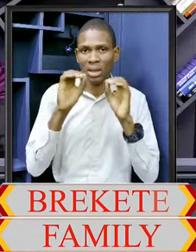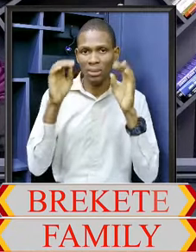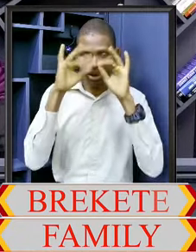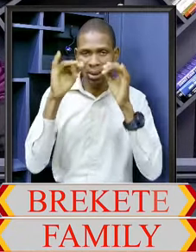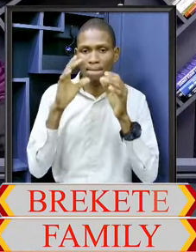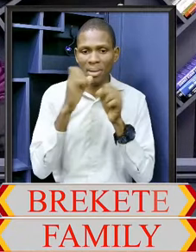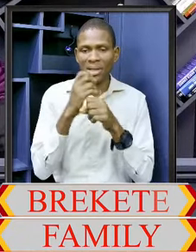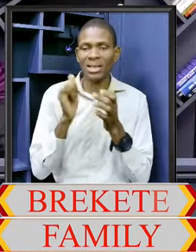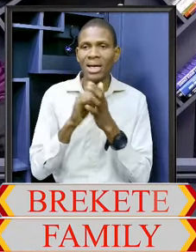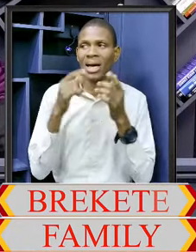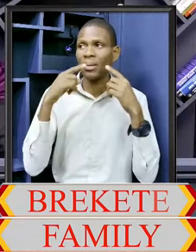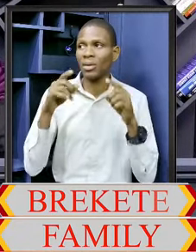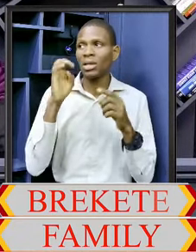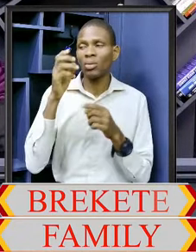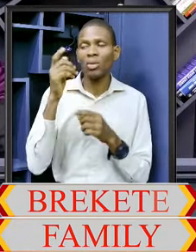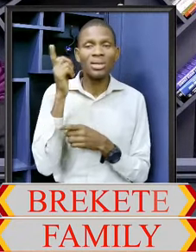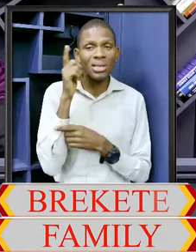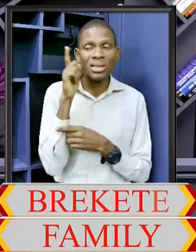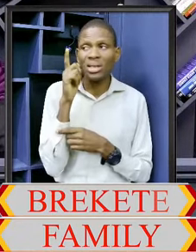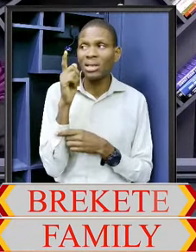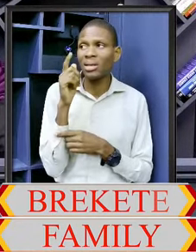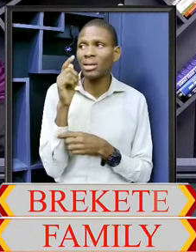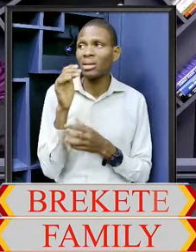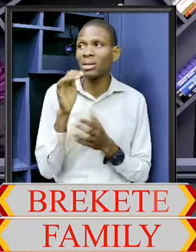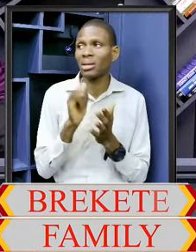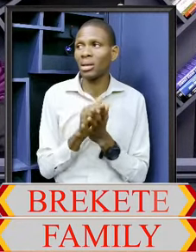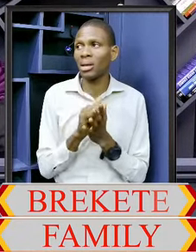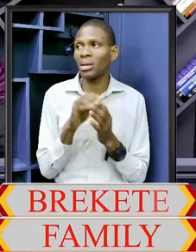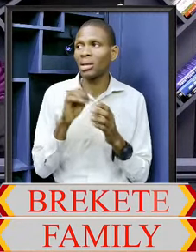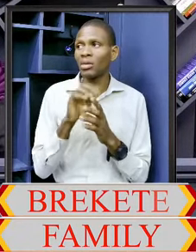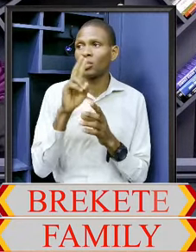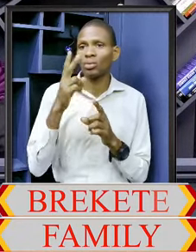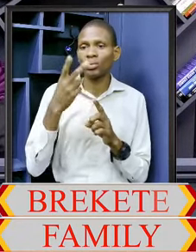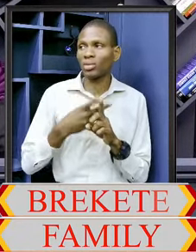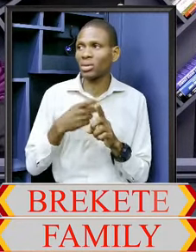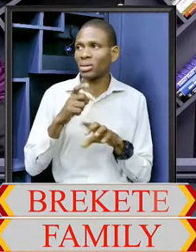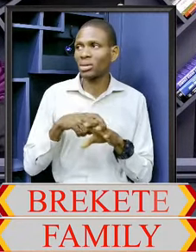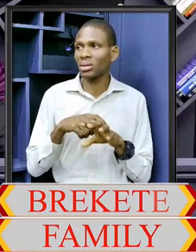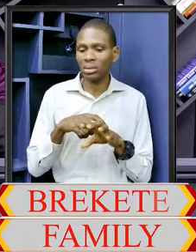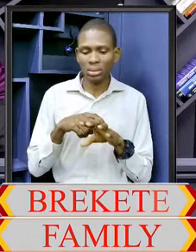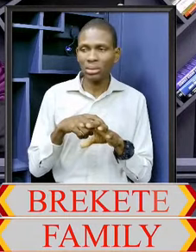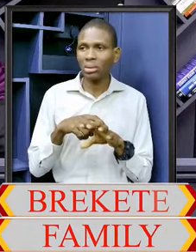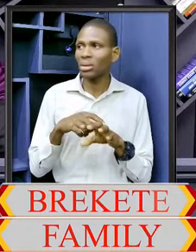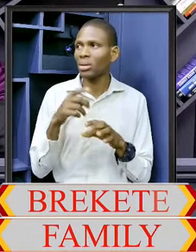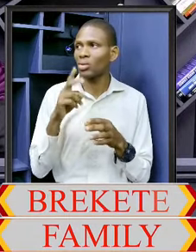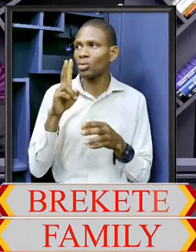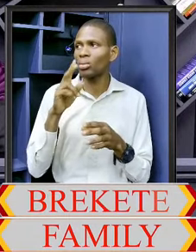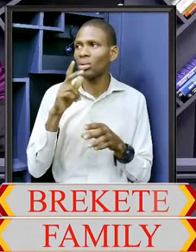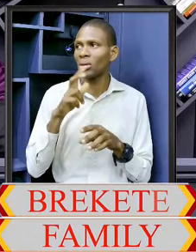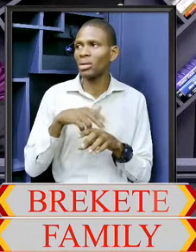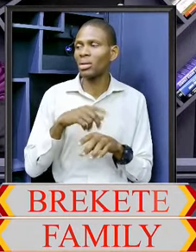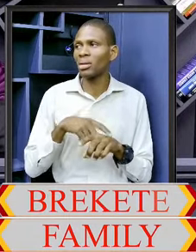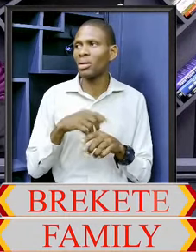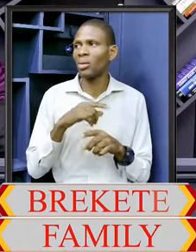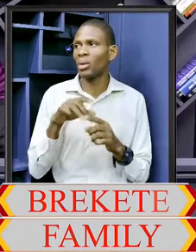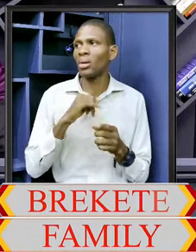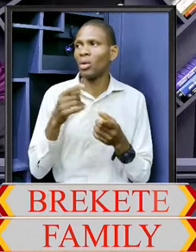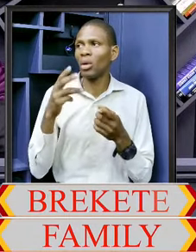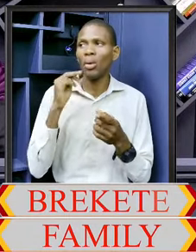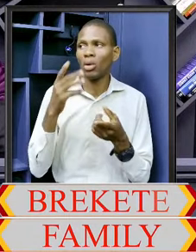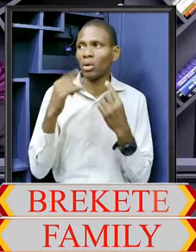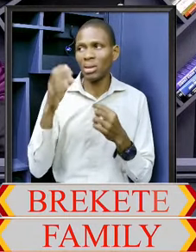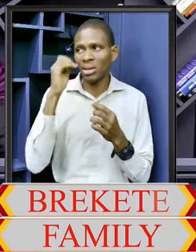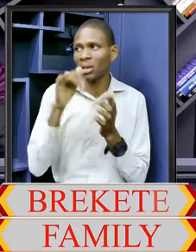that announcement, he was listening. That in 2 months time, 3 months time, you see network. And when I was coming, he